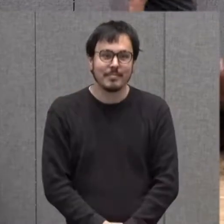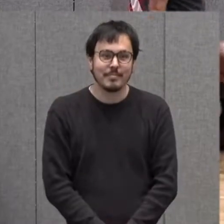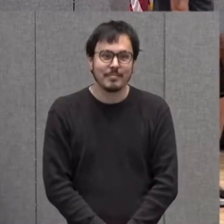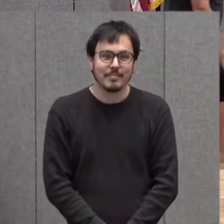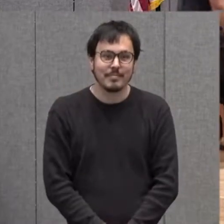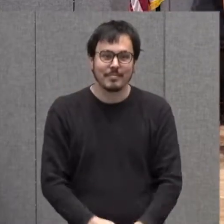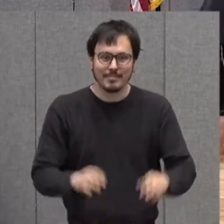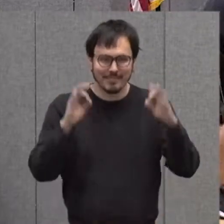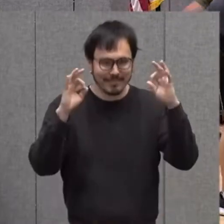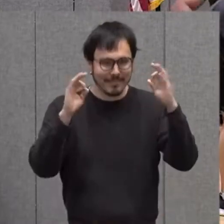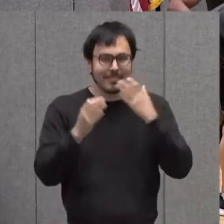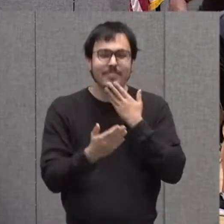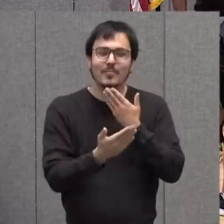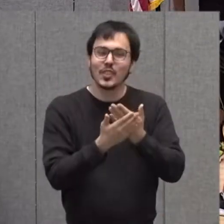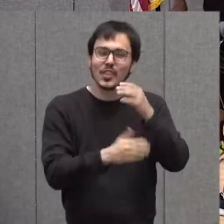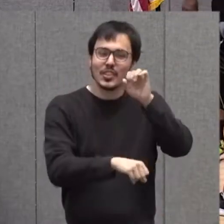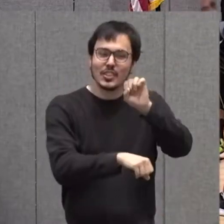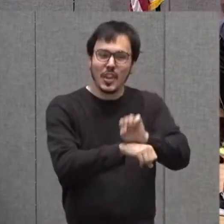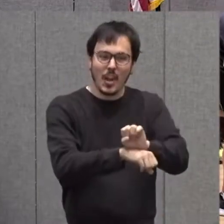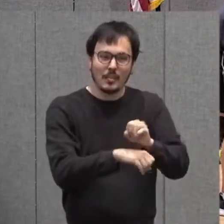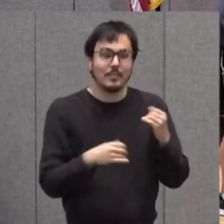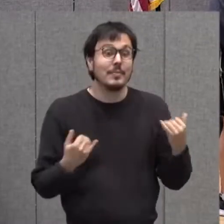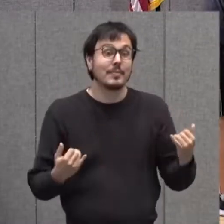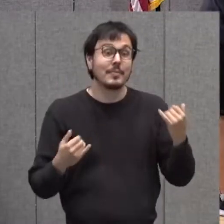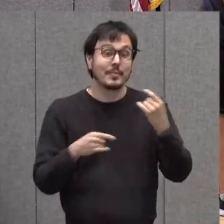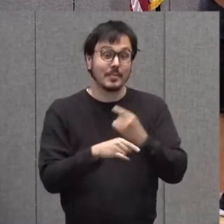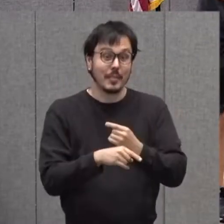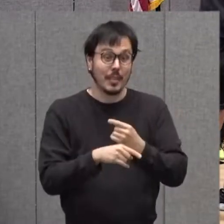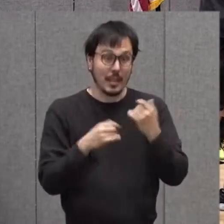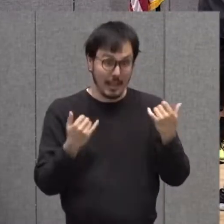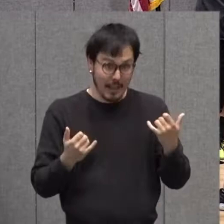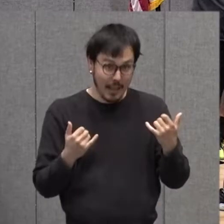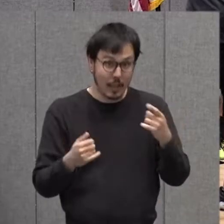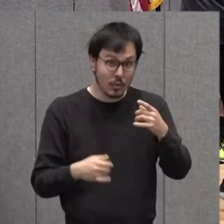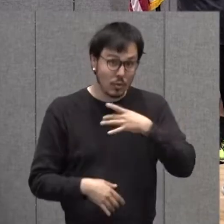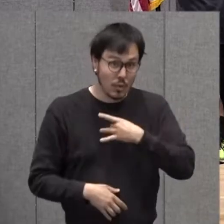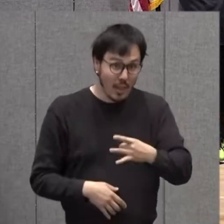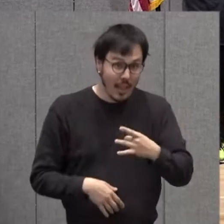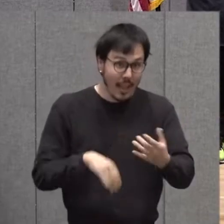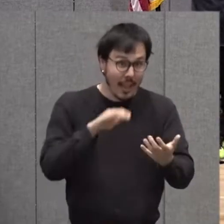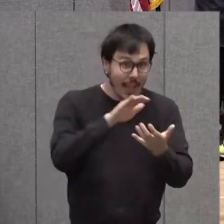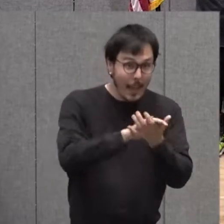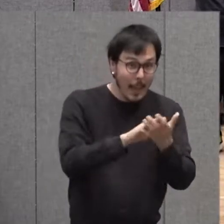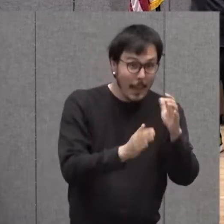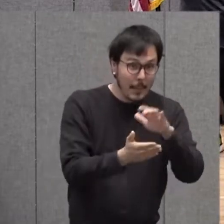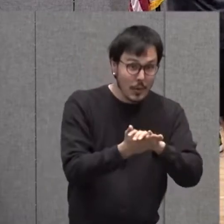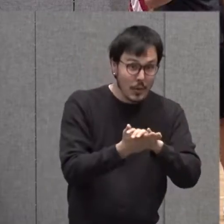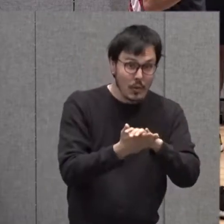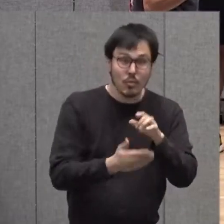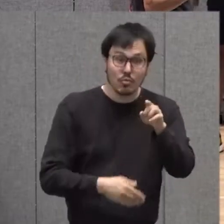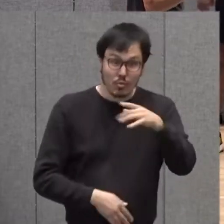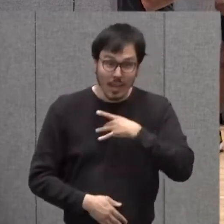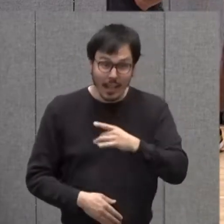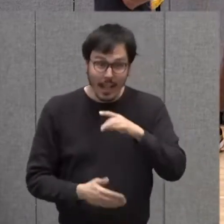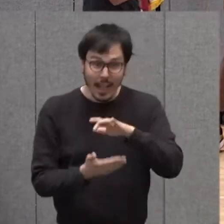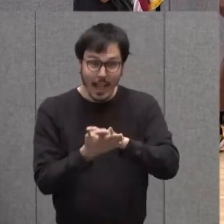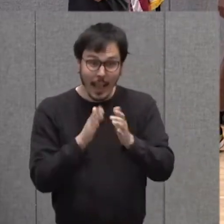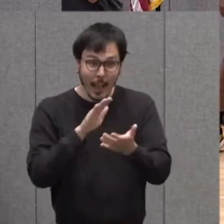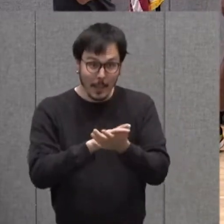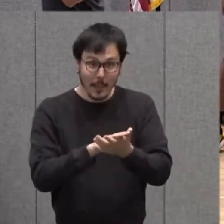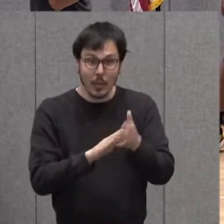Whew, bien hecho, good job. This time, do you like hamburgers? If you like hamburgers, we're gonna do